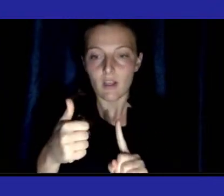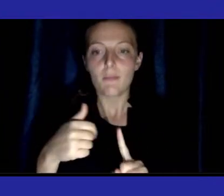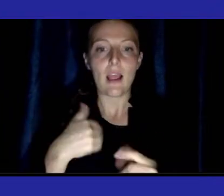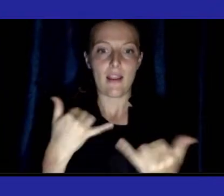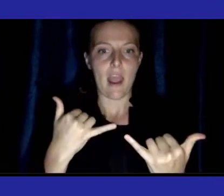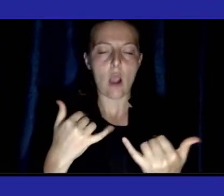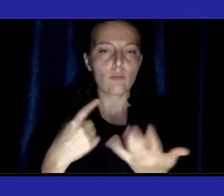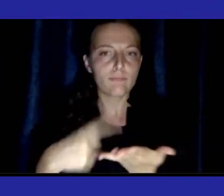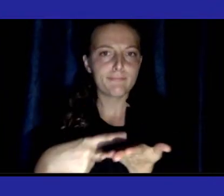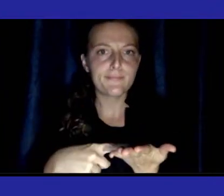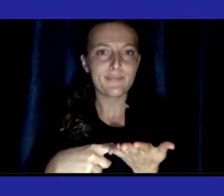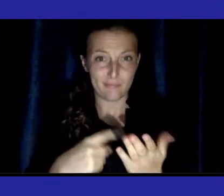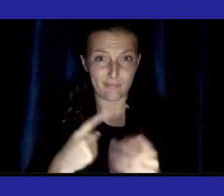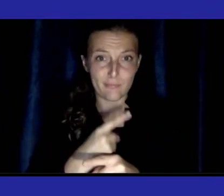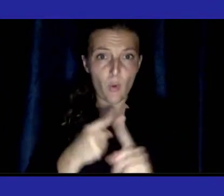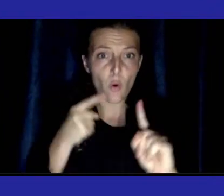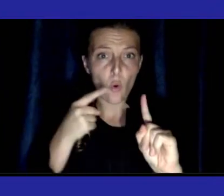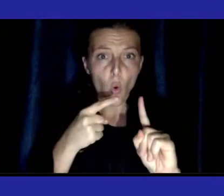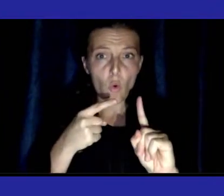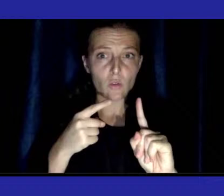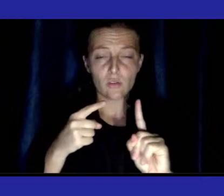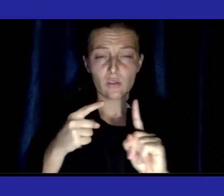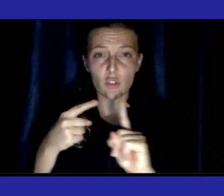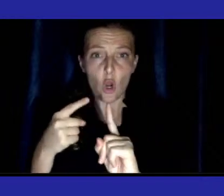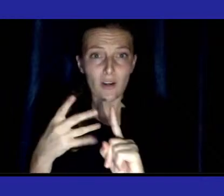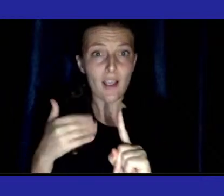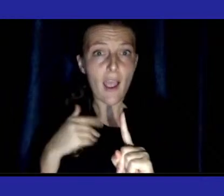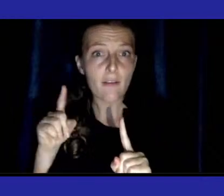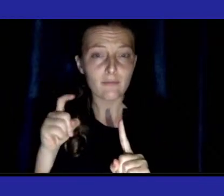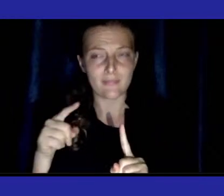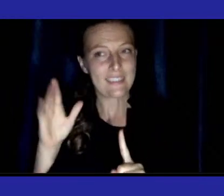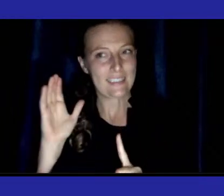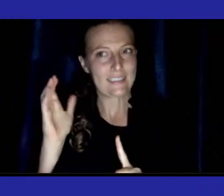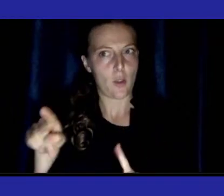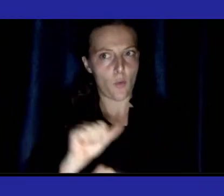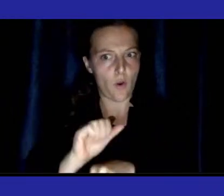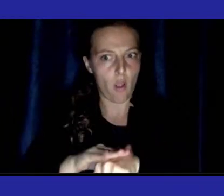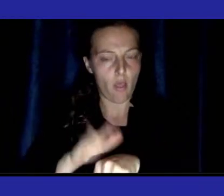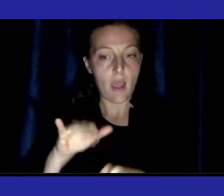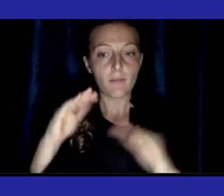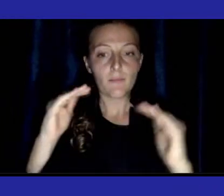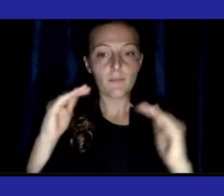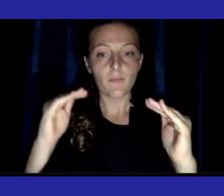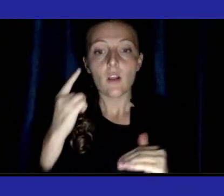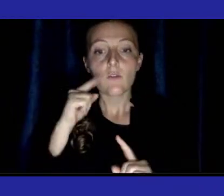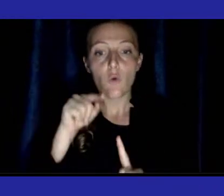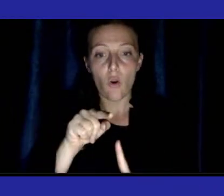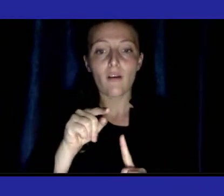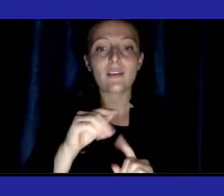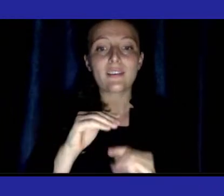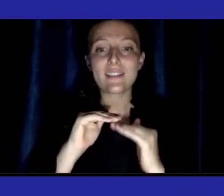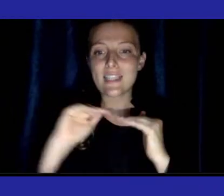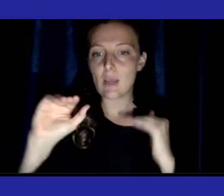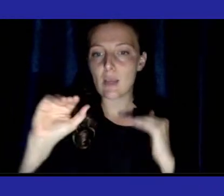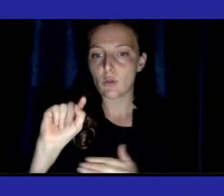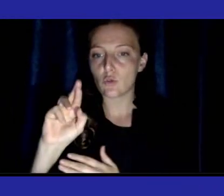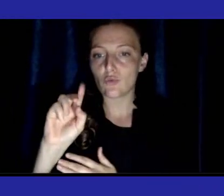trends, there's the percentage of uninsured patients enrolled in health insurance coverage.